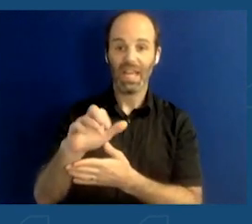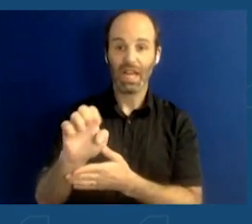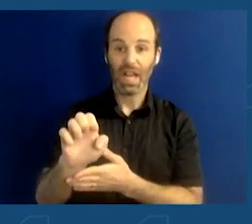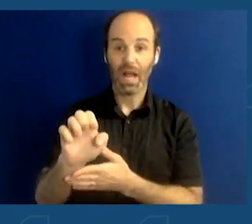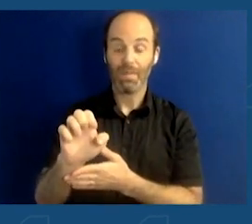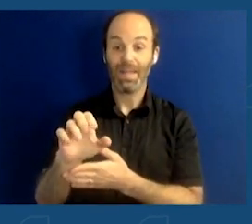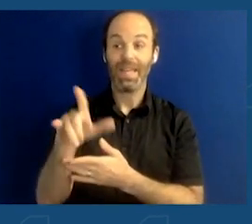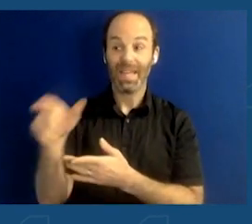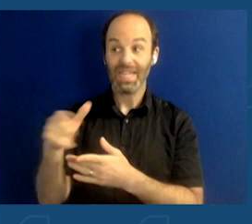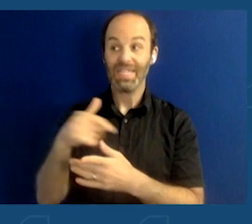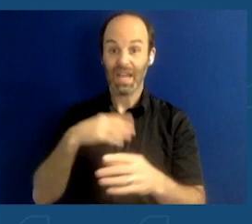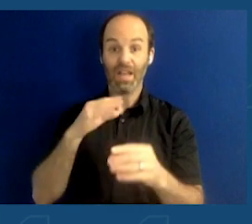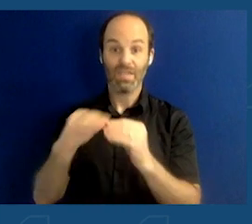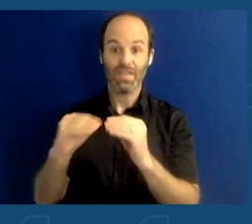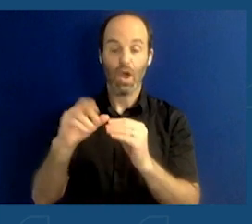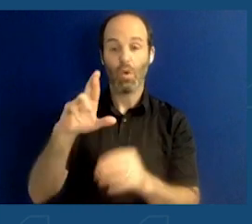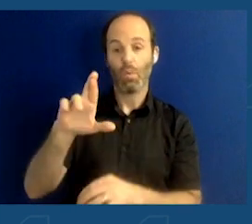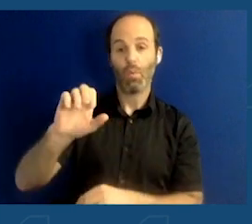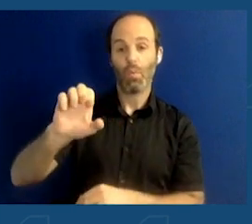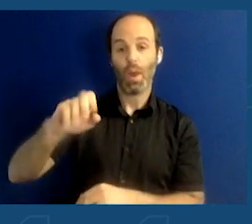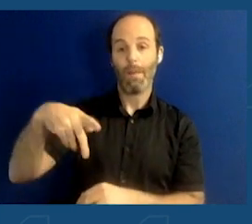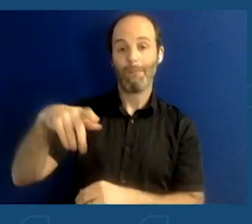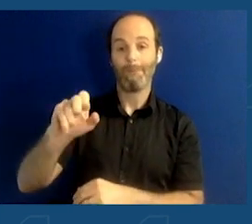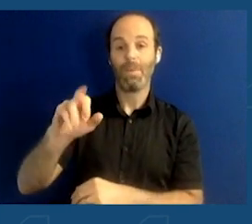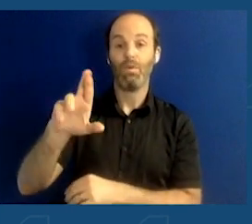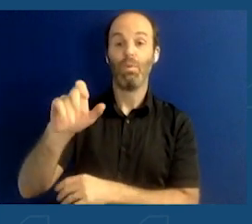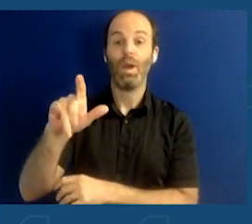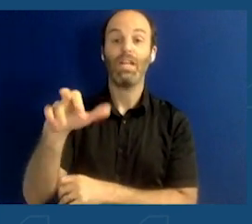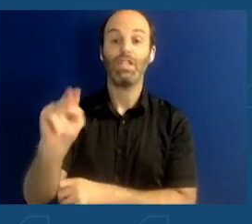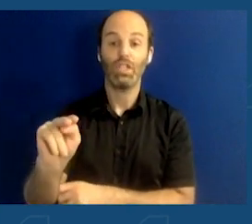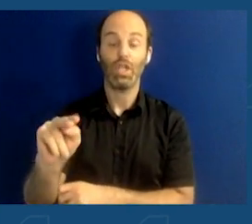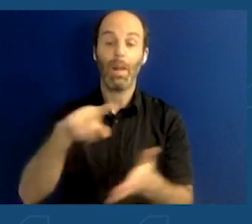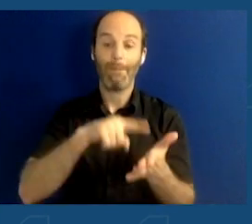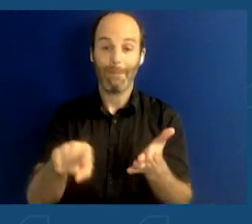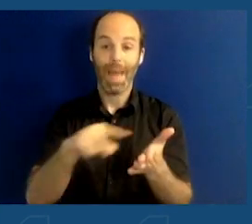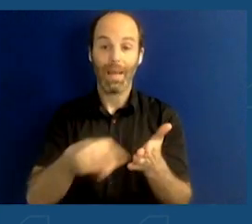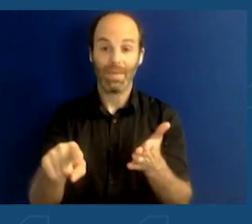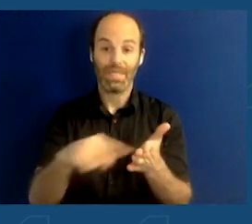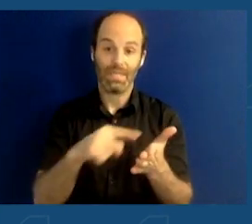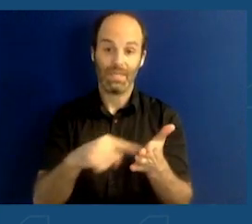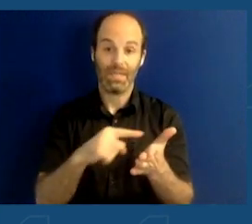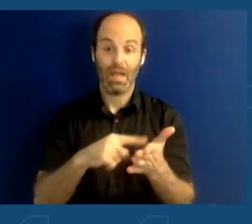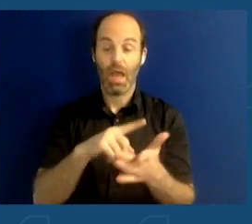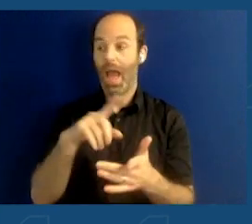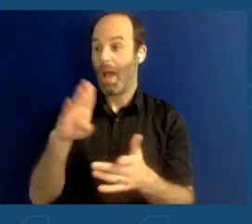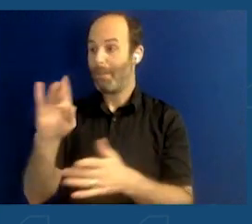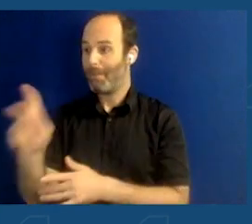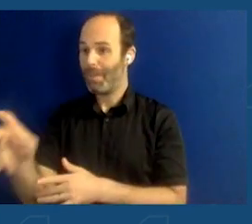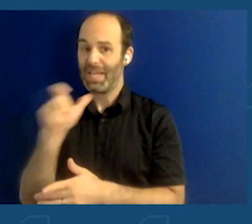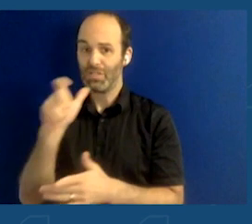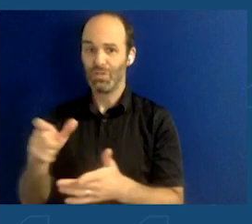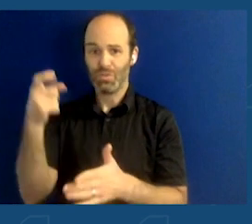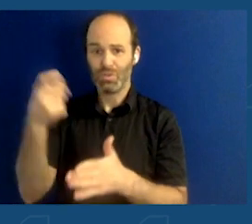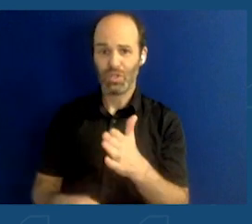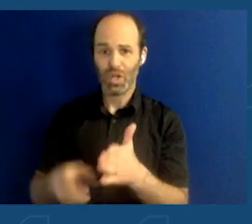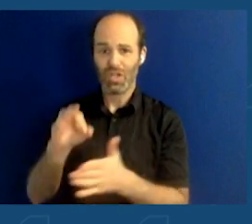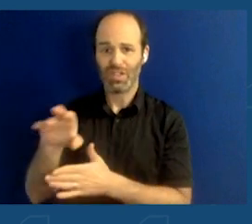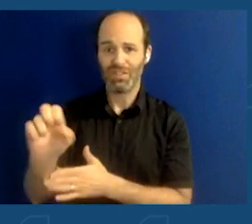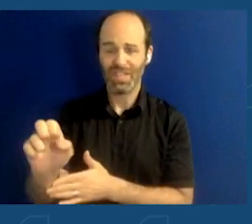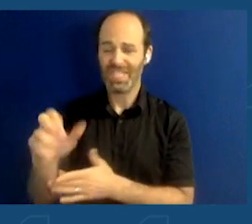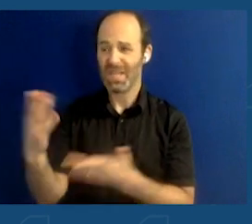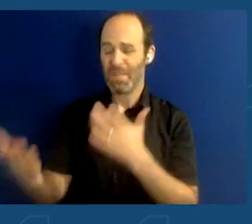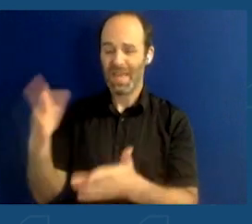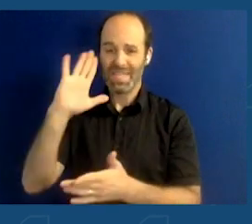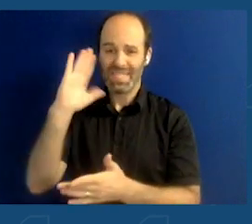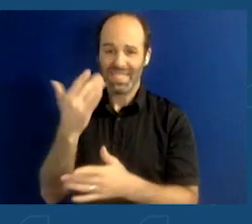reparation payments. When banks charge transaction fees, it may seem as insignificant to us,